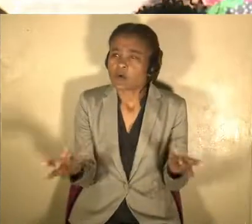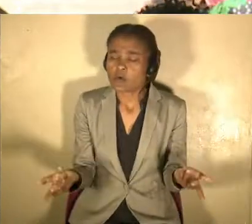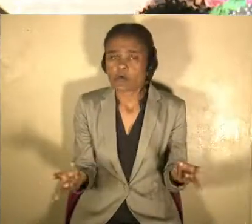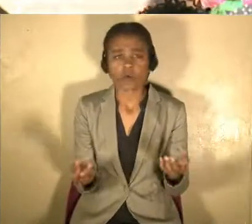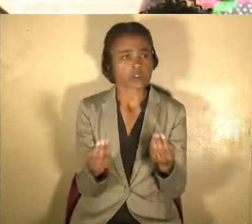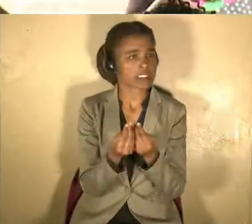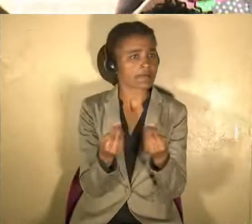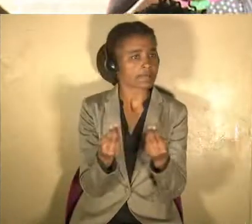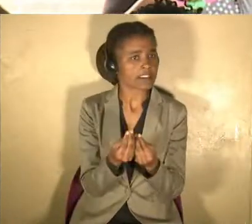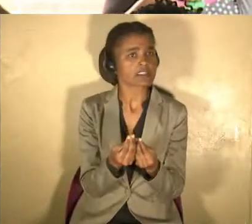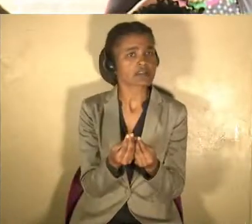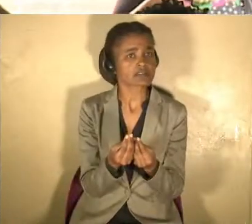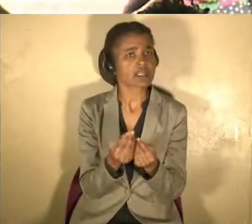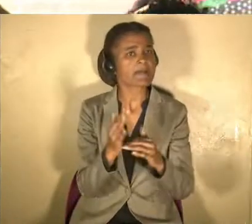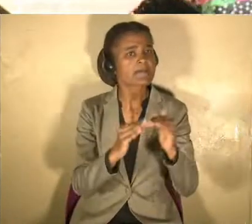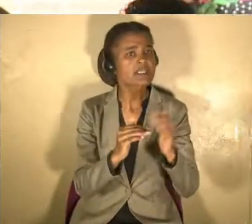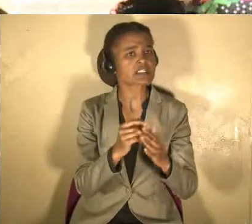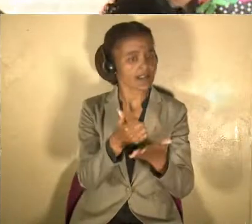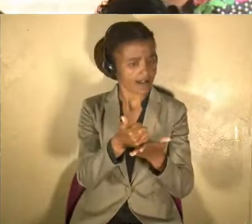in?